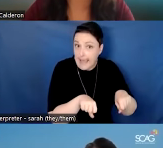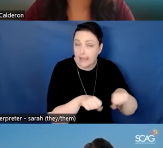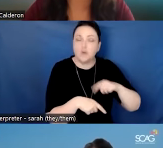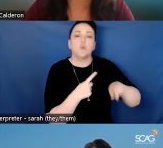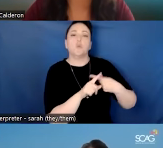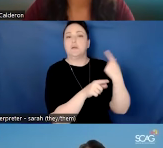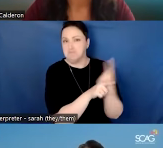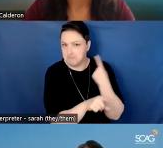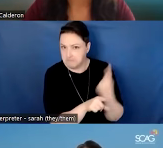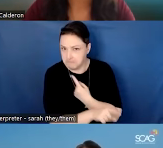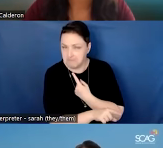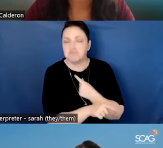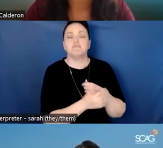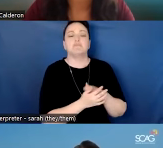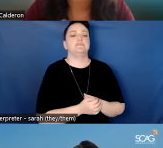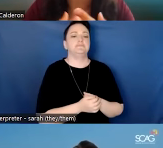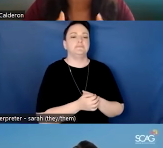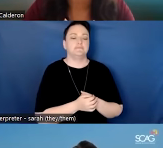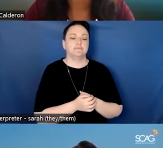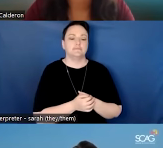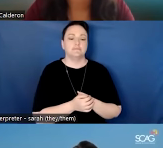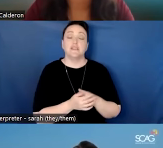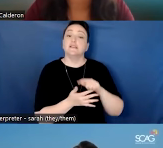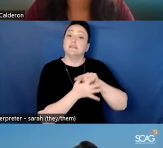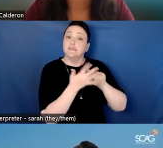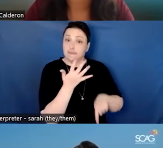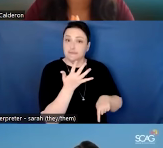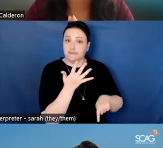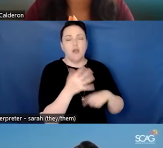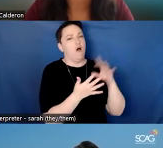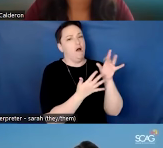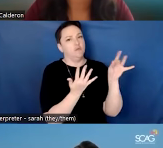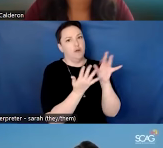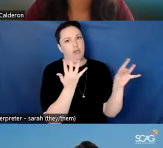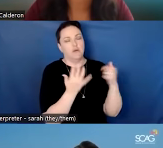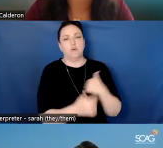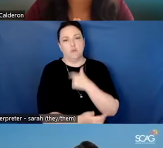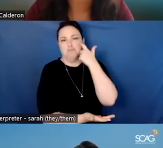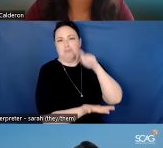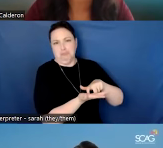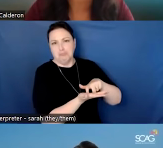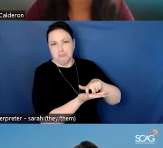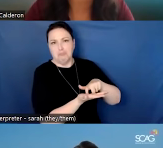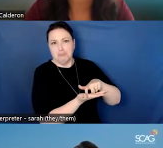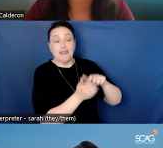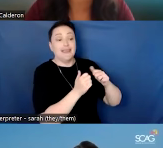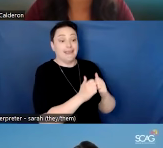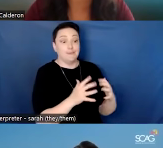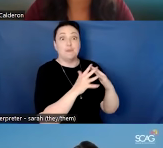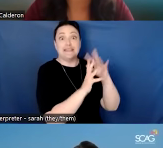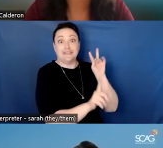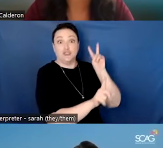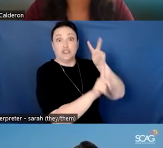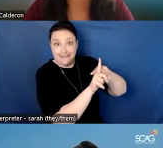review processes. These mitigation measures are optional, and we recognize that the implementation authority